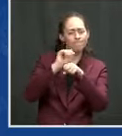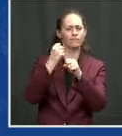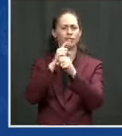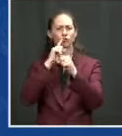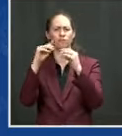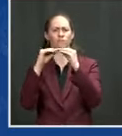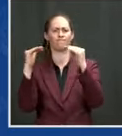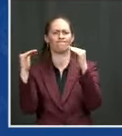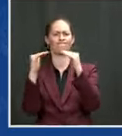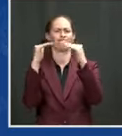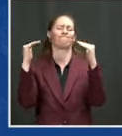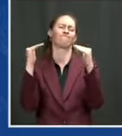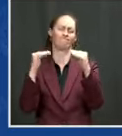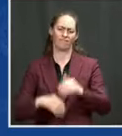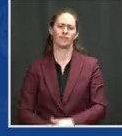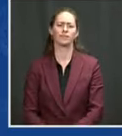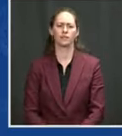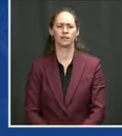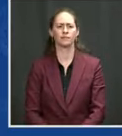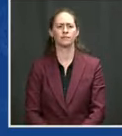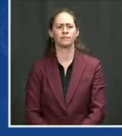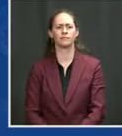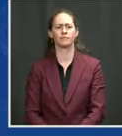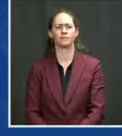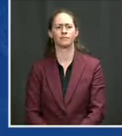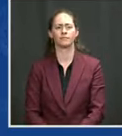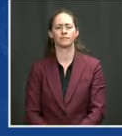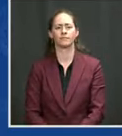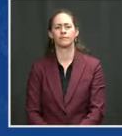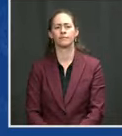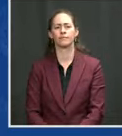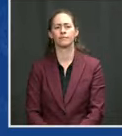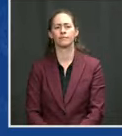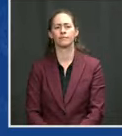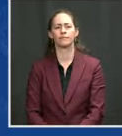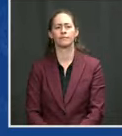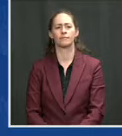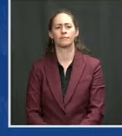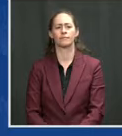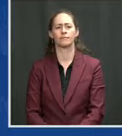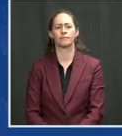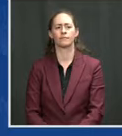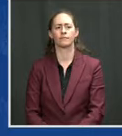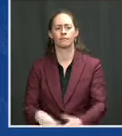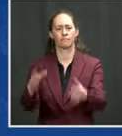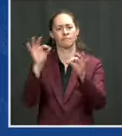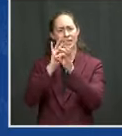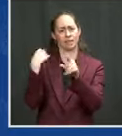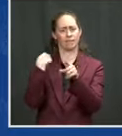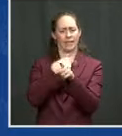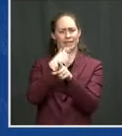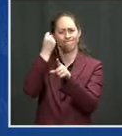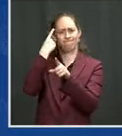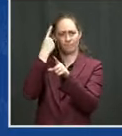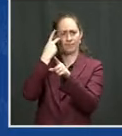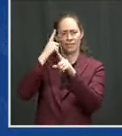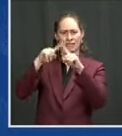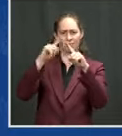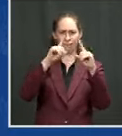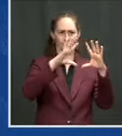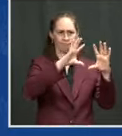As you've even referenced, it's important for us to hold a very broad understanding of the many groups that have been hard hit by the pandemic. Just for the minutes